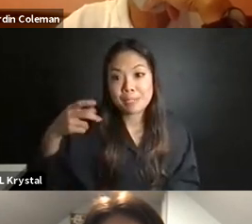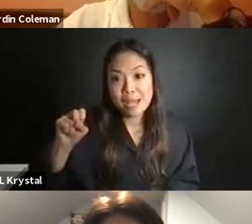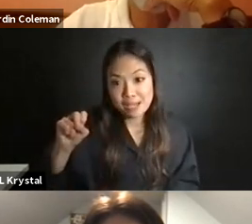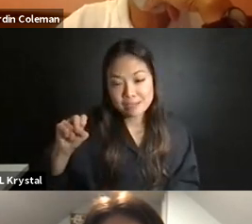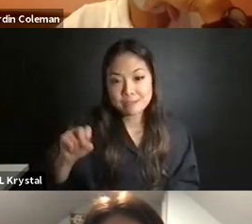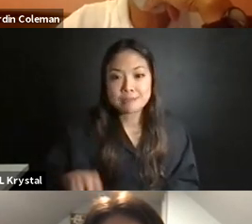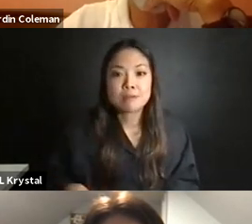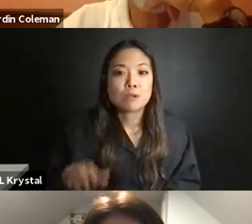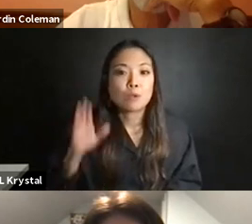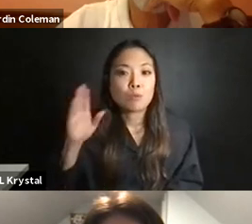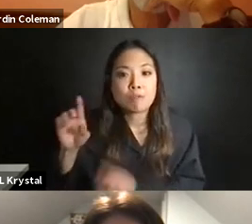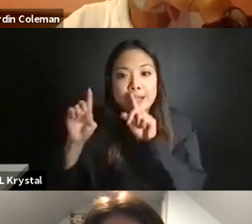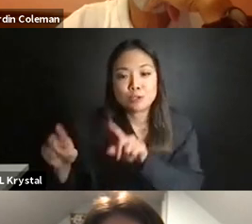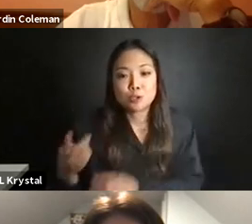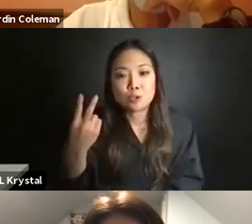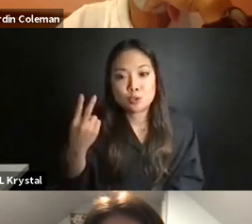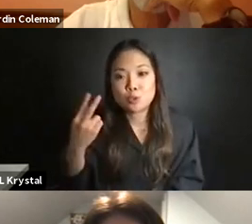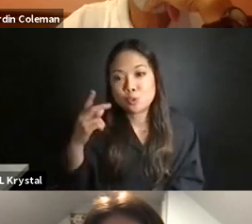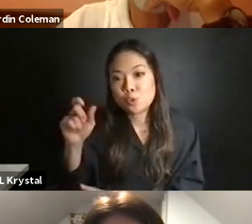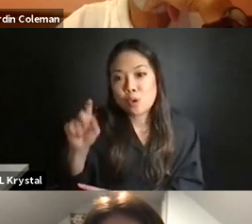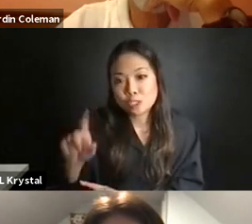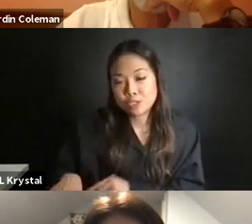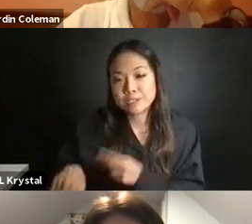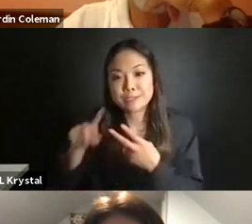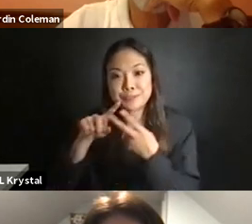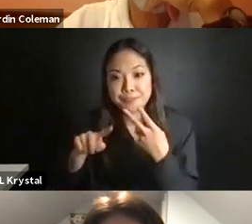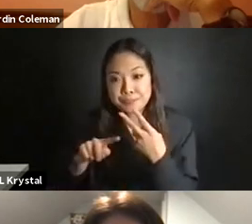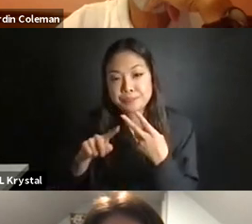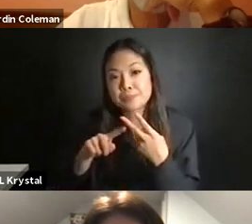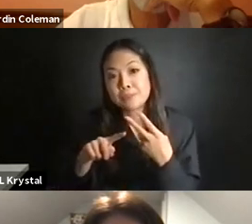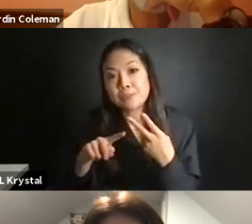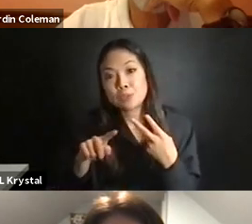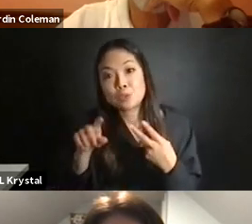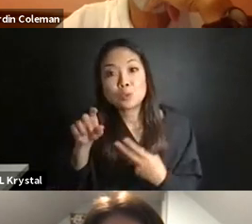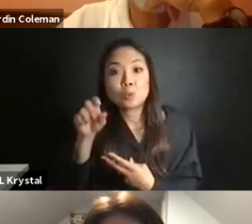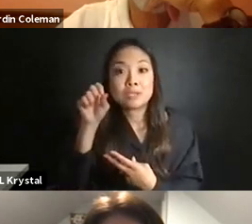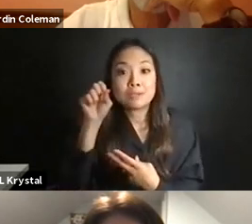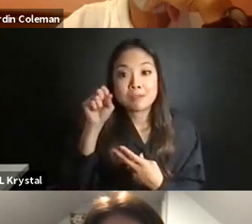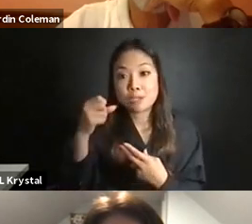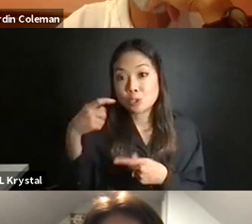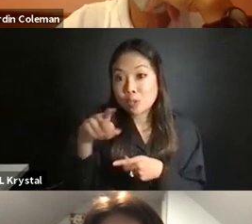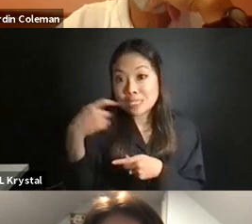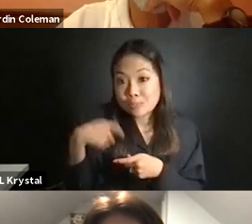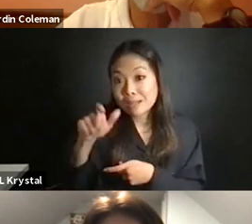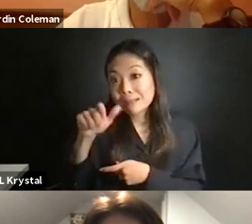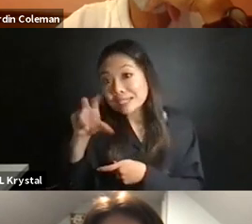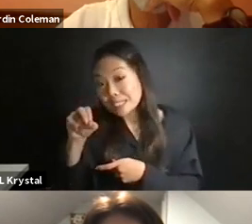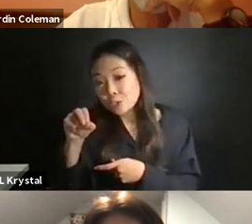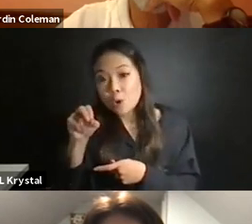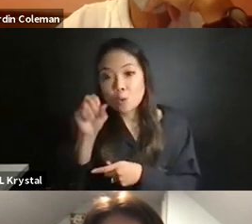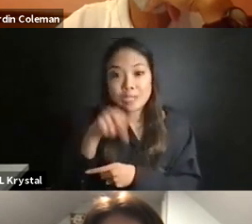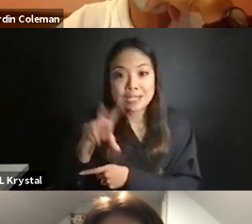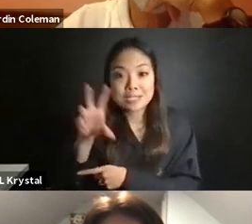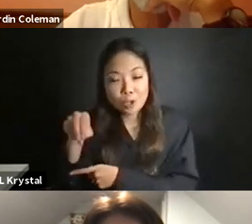two questions um yes no are you hispanic or latino and then a question where you can check